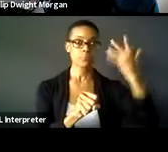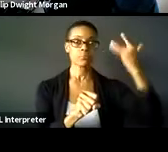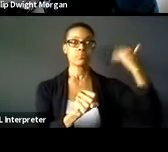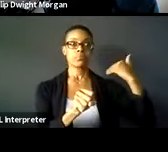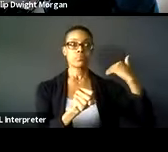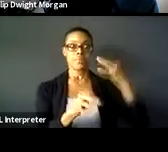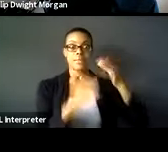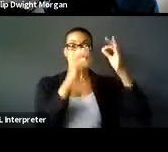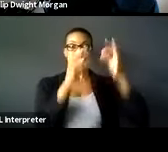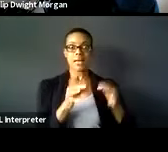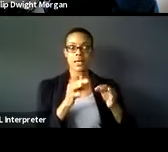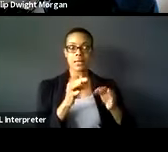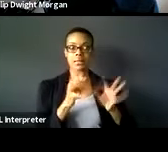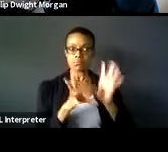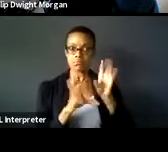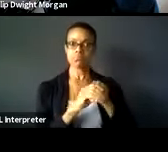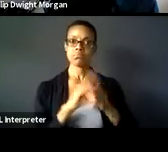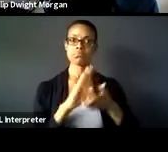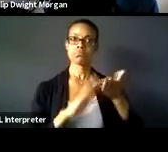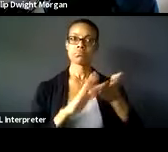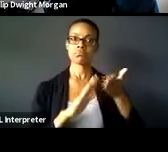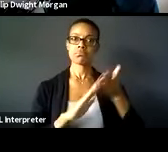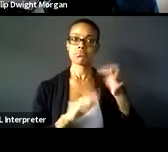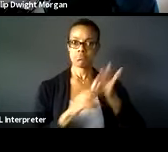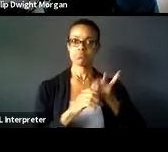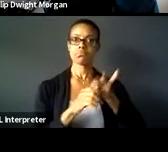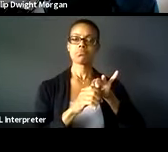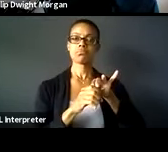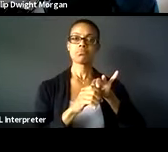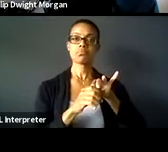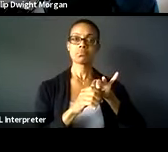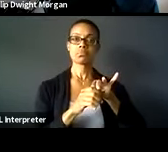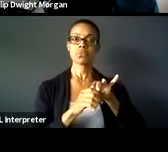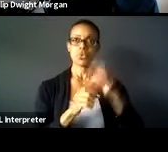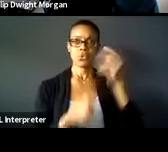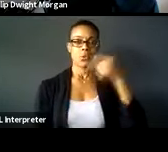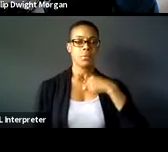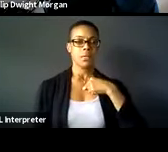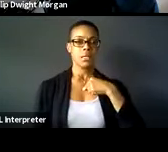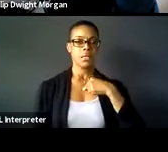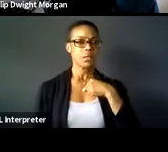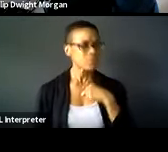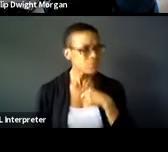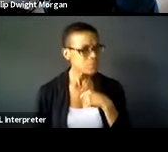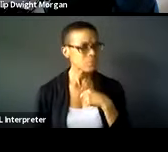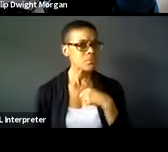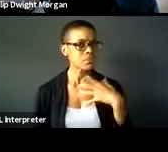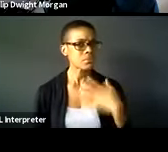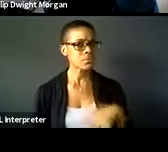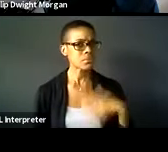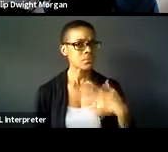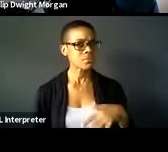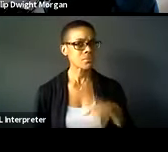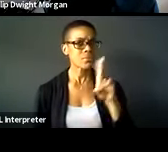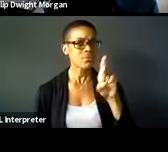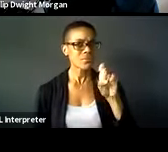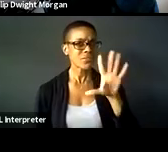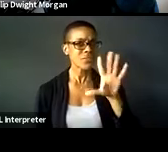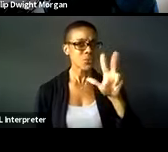to run. And to me, that was very, someone who was